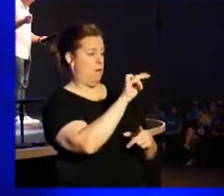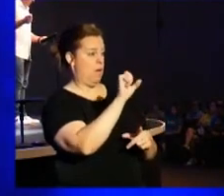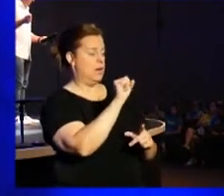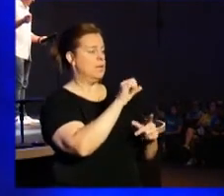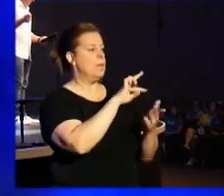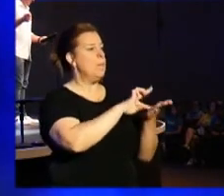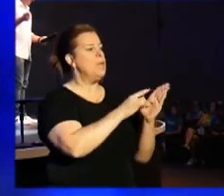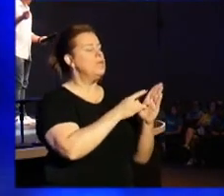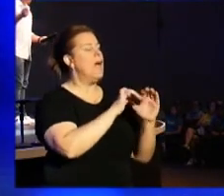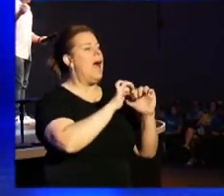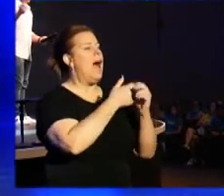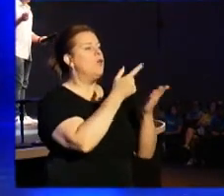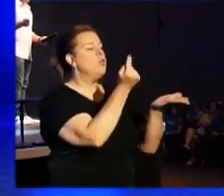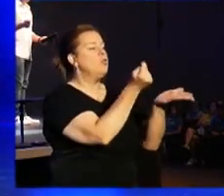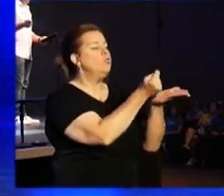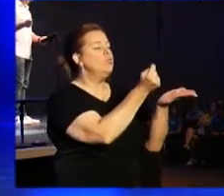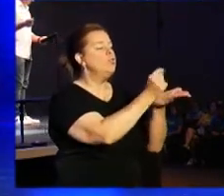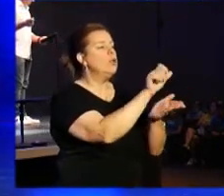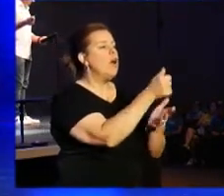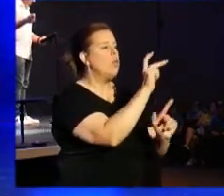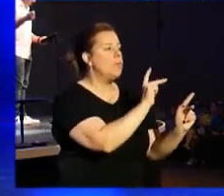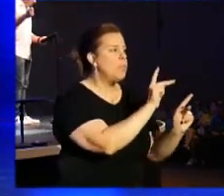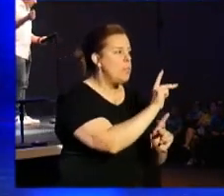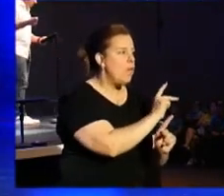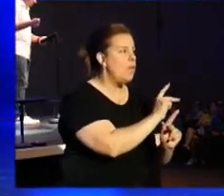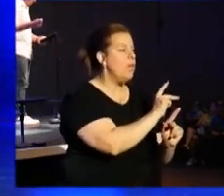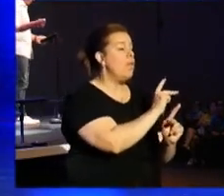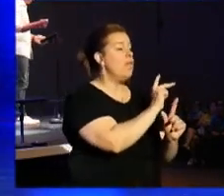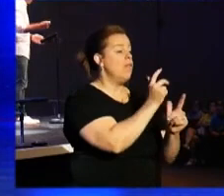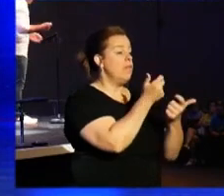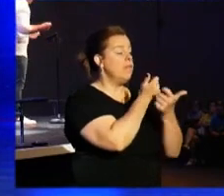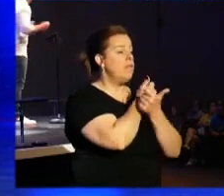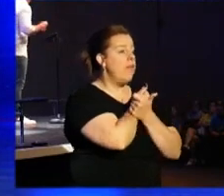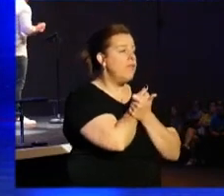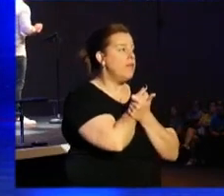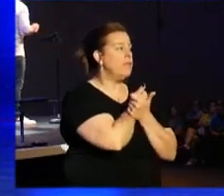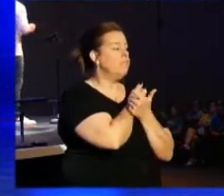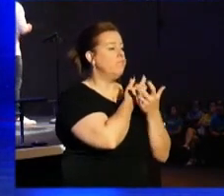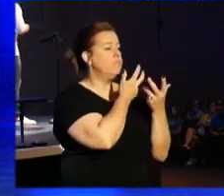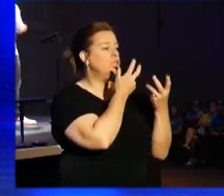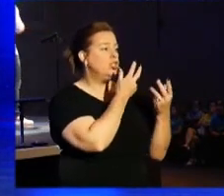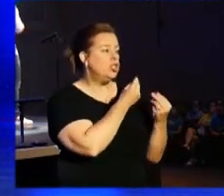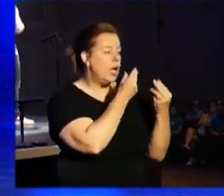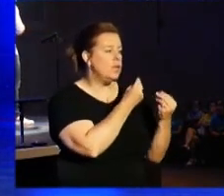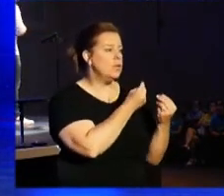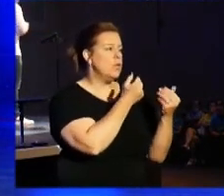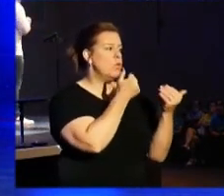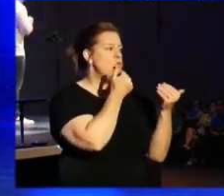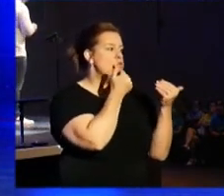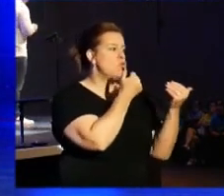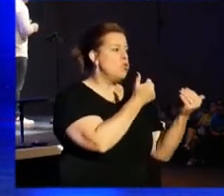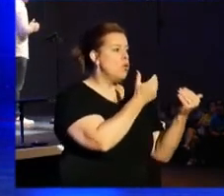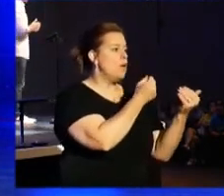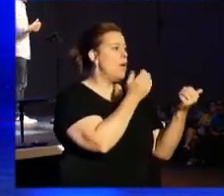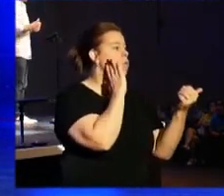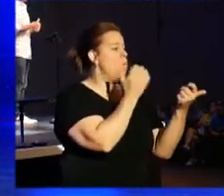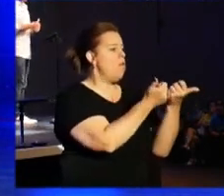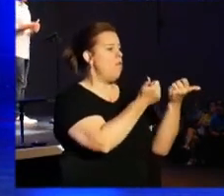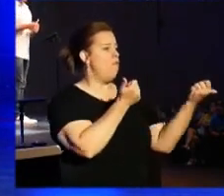people that is loving and gentle and good, and it avoids